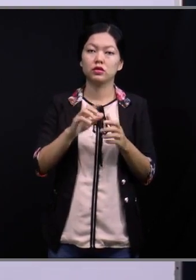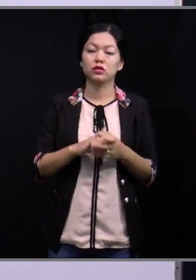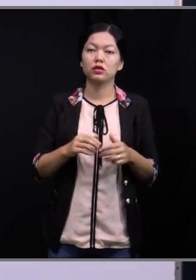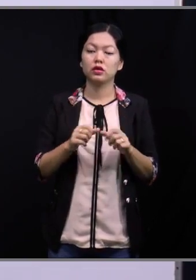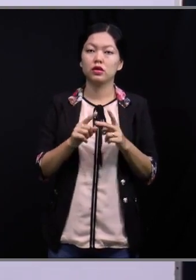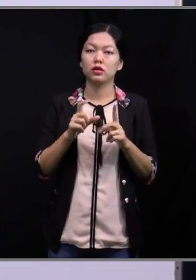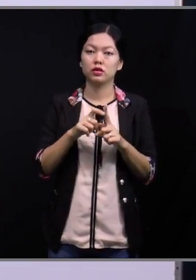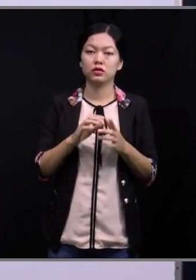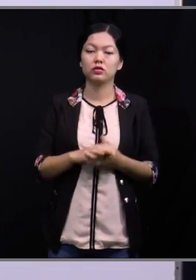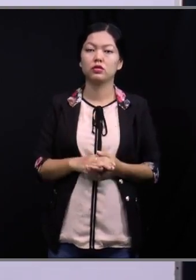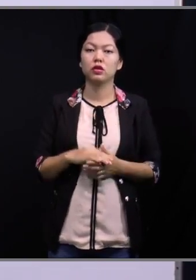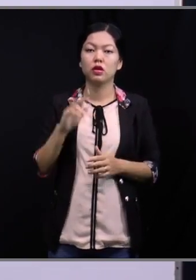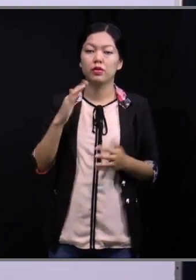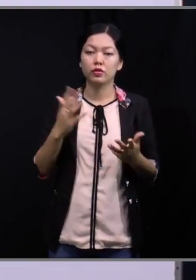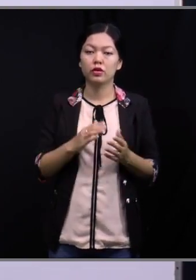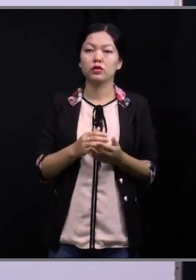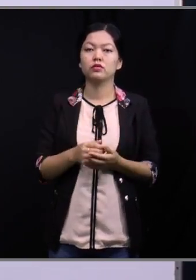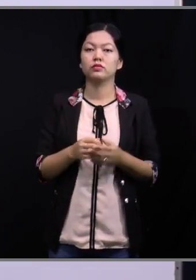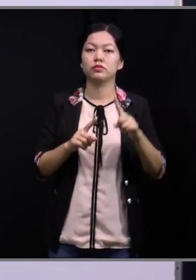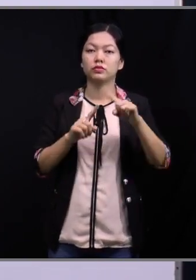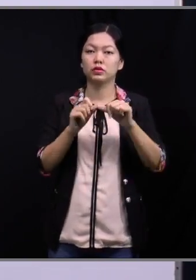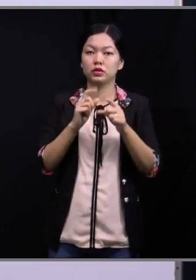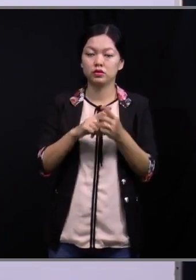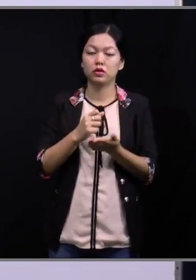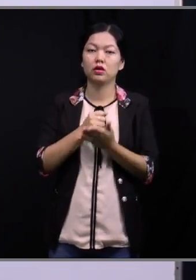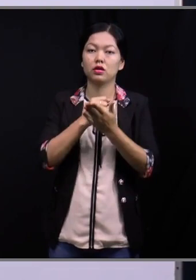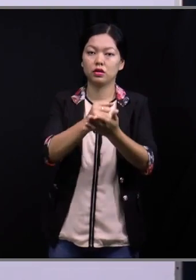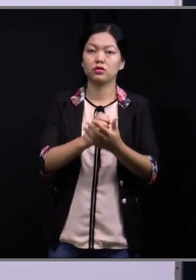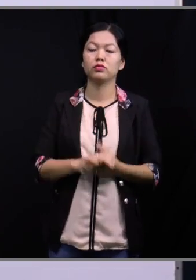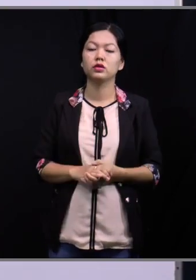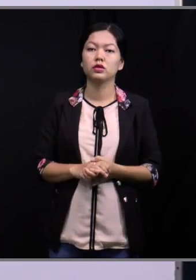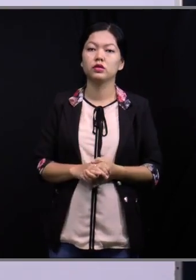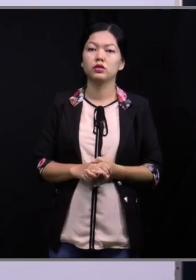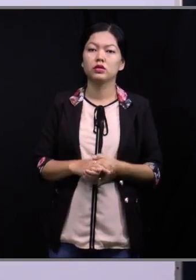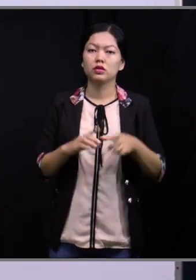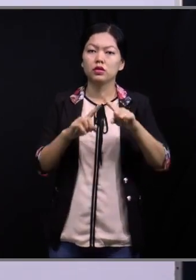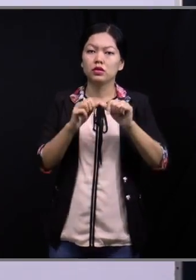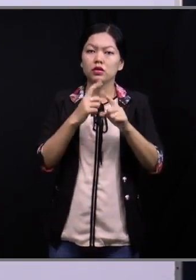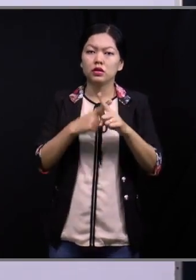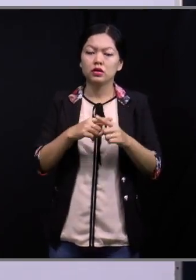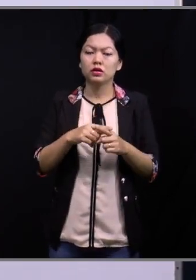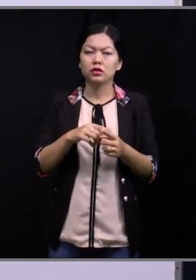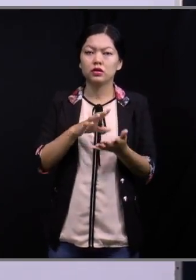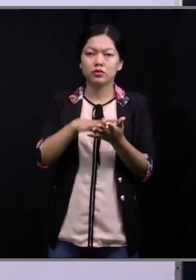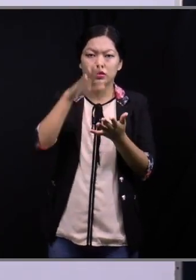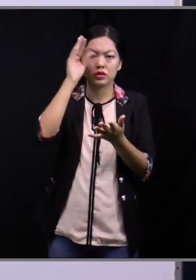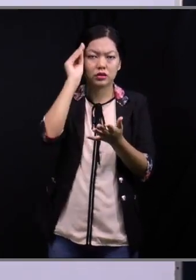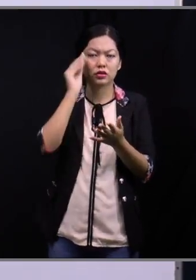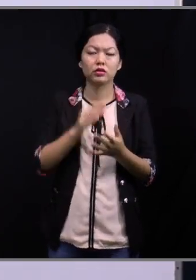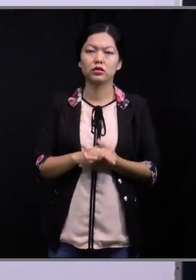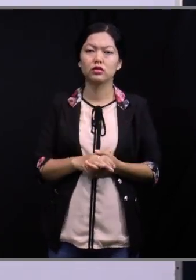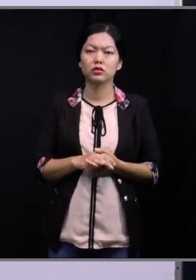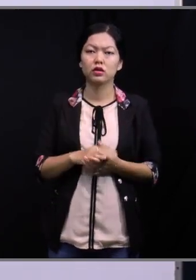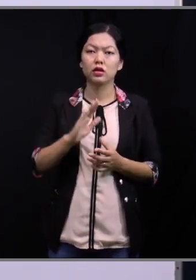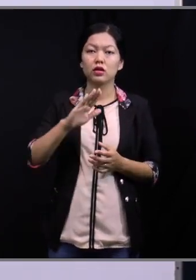help, taxonomical help. The knowledge about this, taxonomical studies is, as we have, as I've seen in